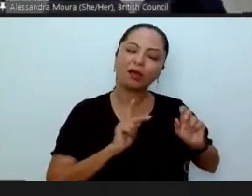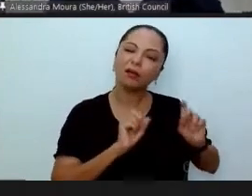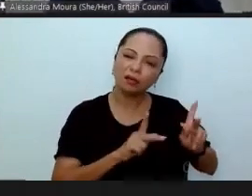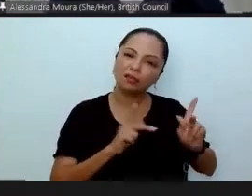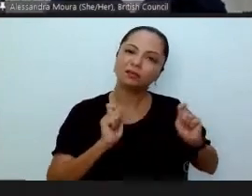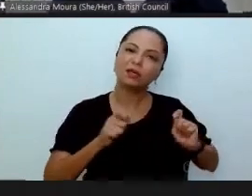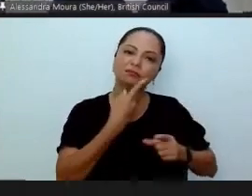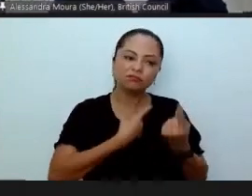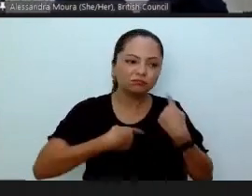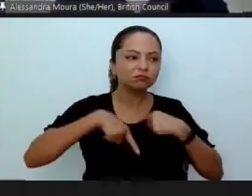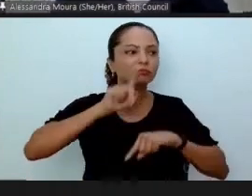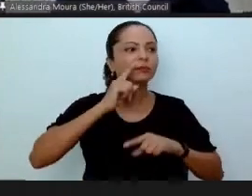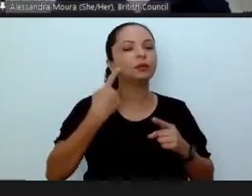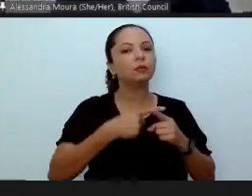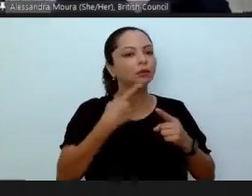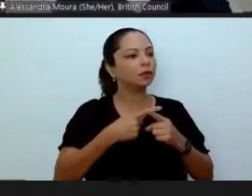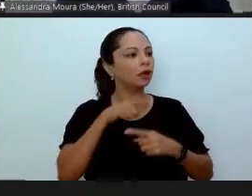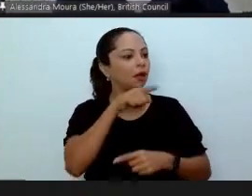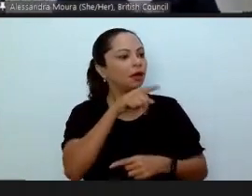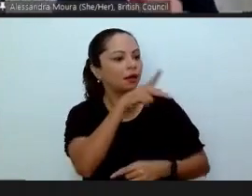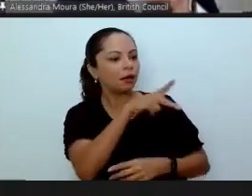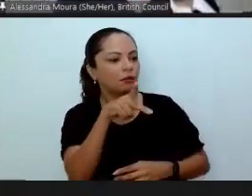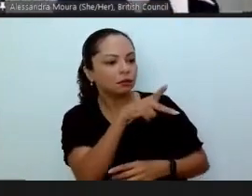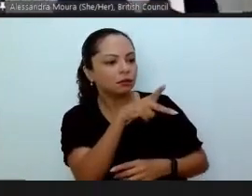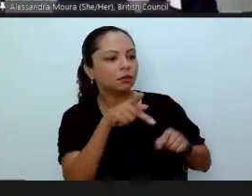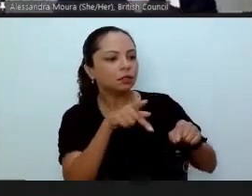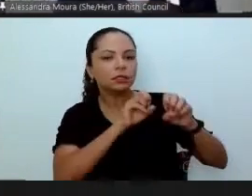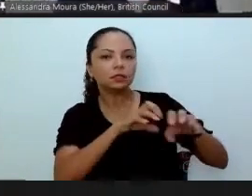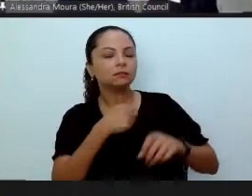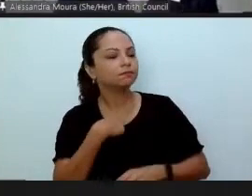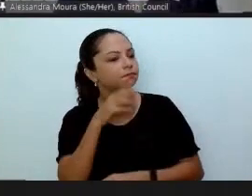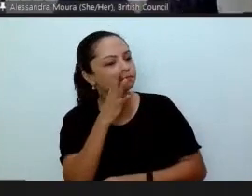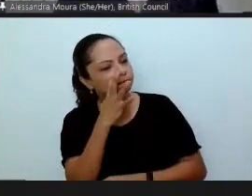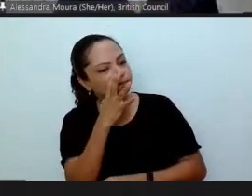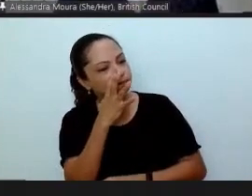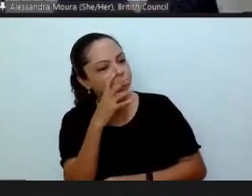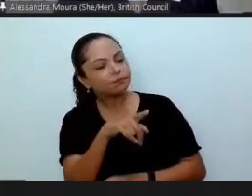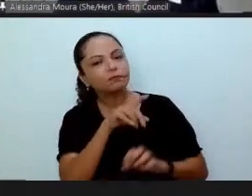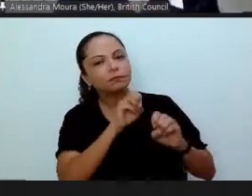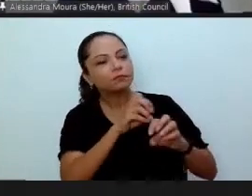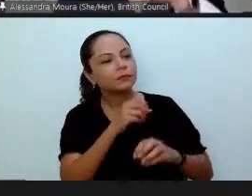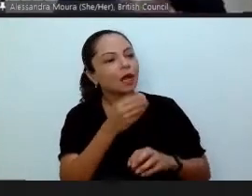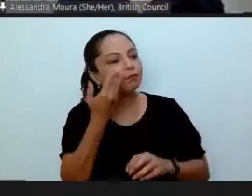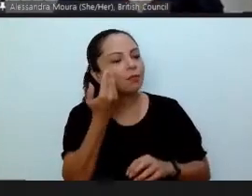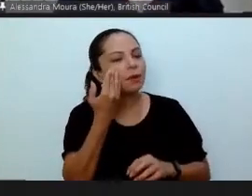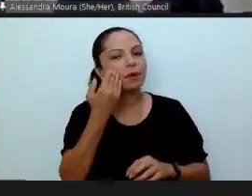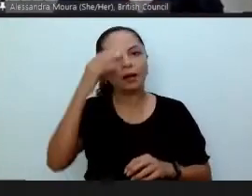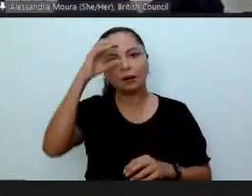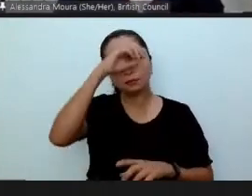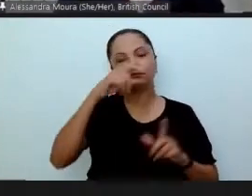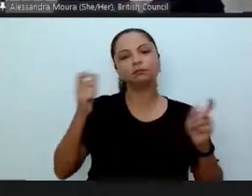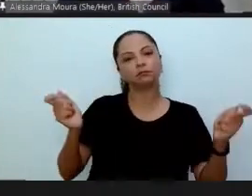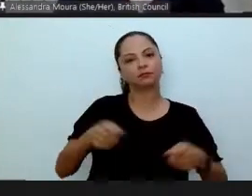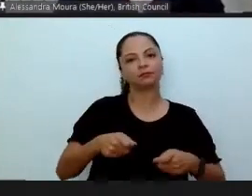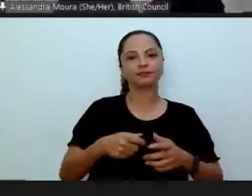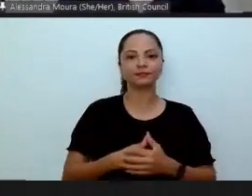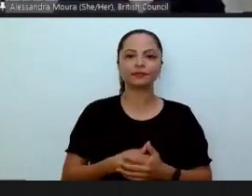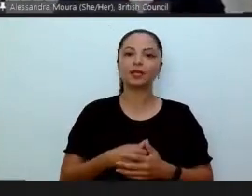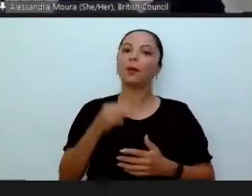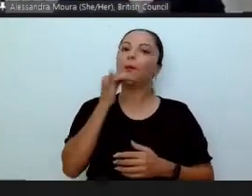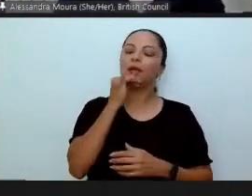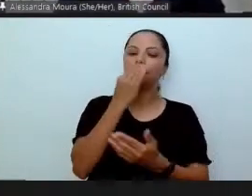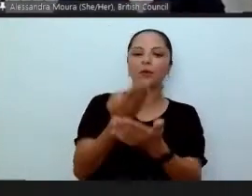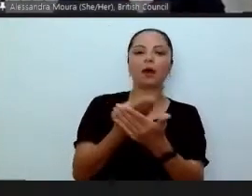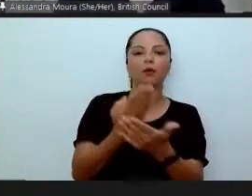Likewise, if you video classrooms. So if you have permission, or if you just video yourself teaching and not the students, for example,